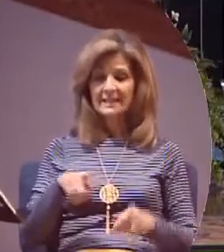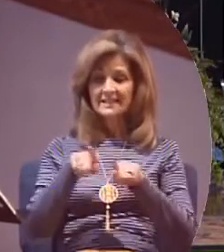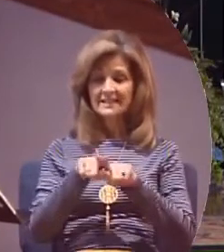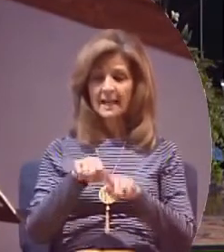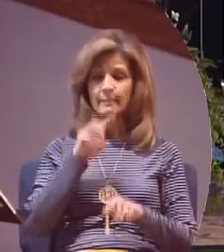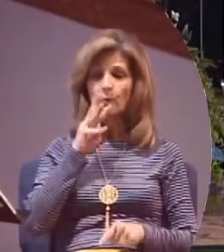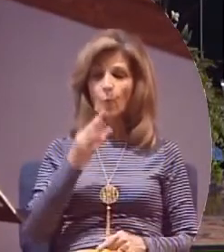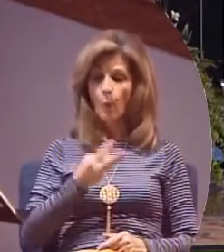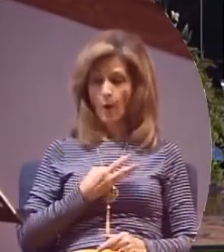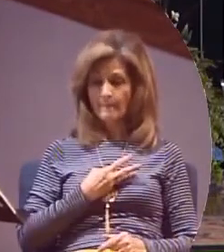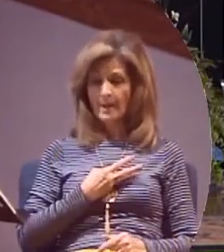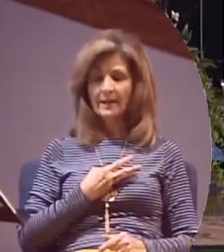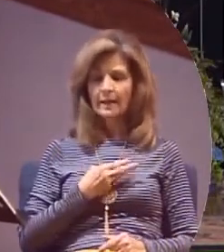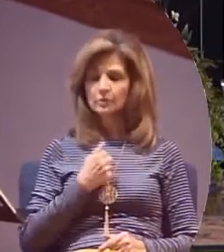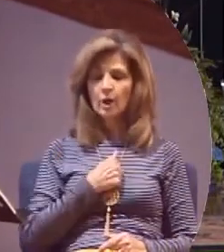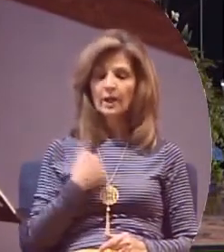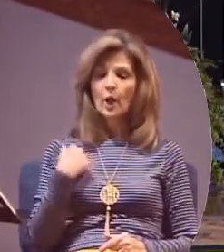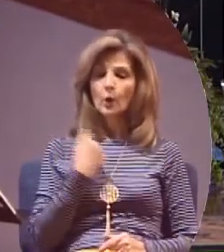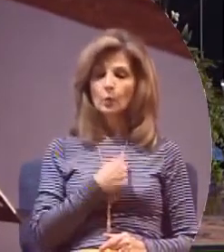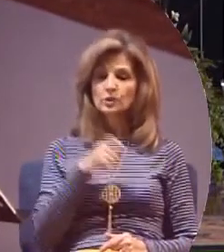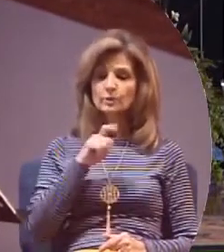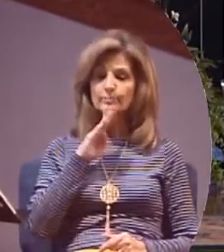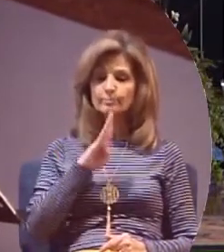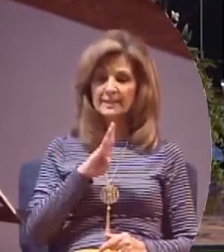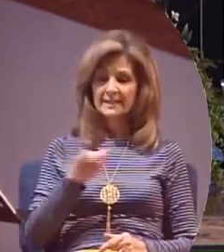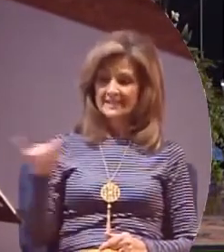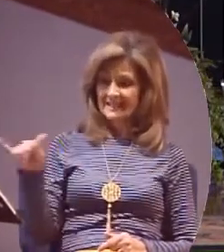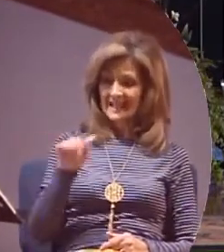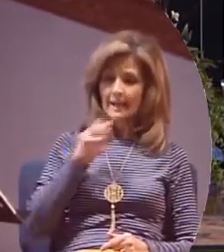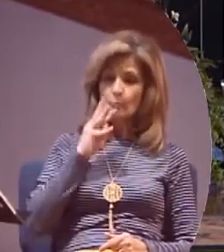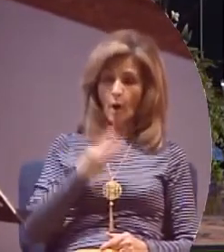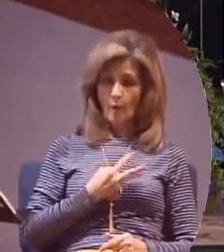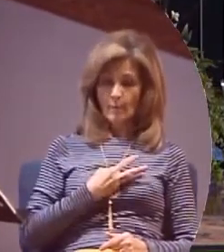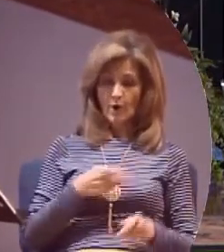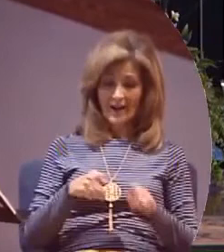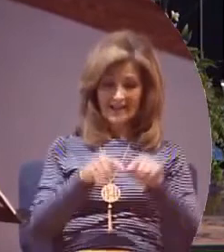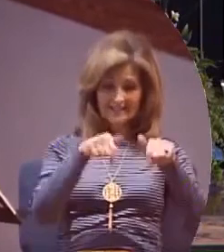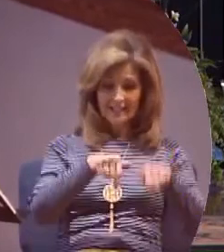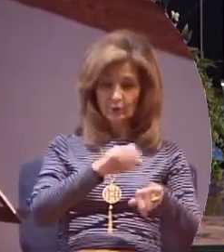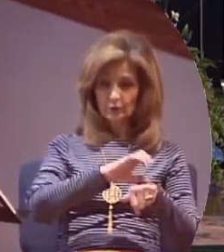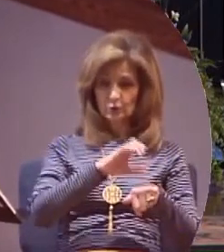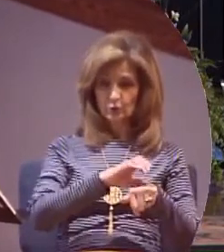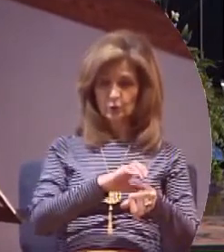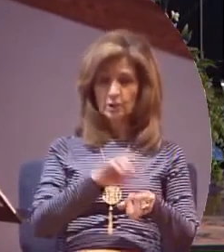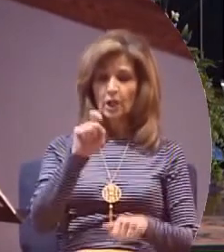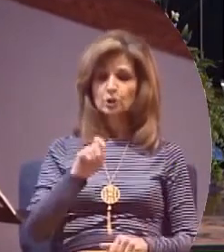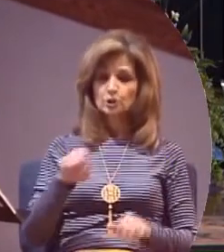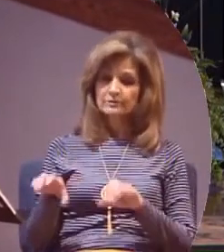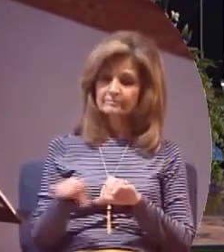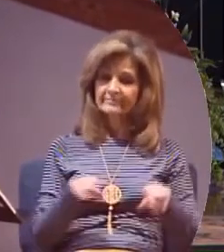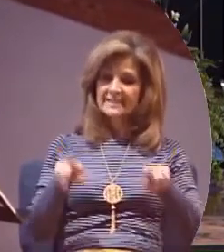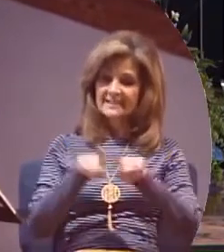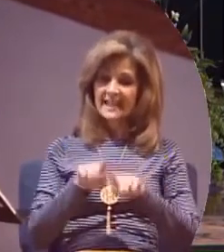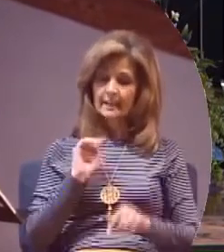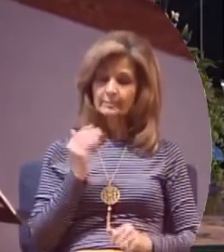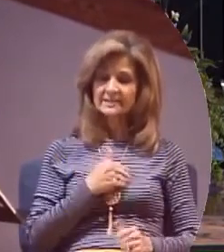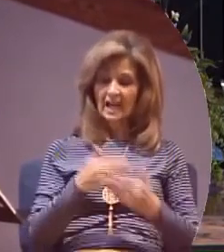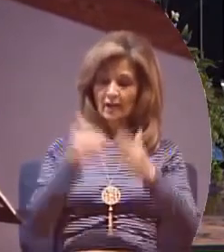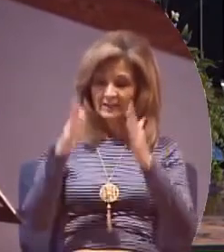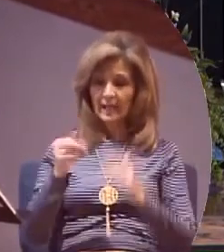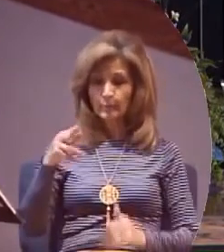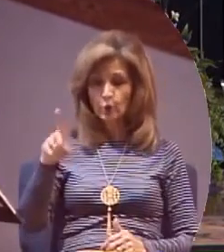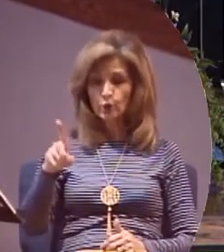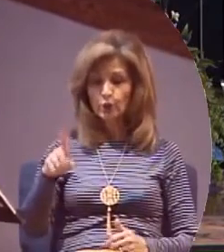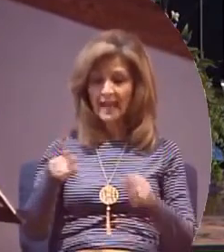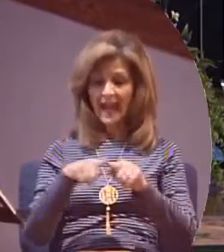Walmart that we are at church. We ought to be the same way in our neighborhood that we are at church. We ought to be the